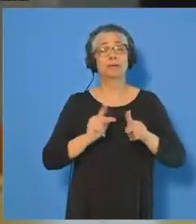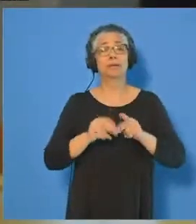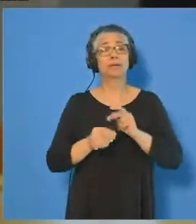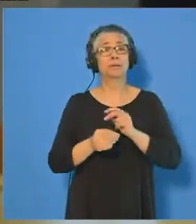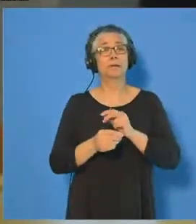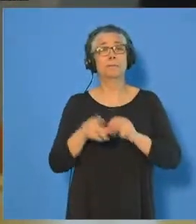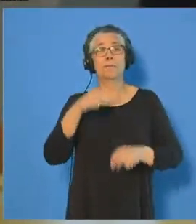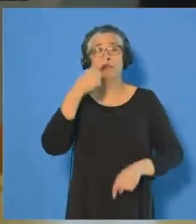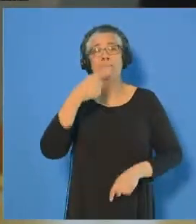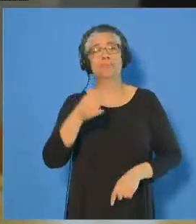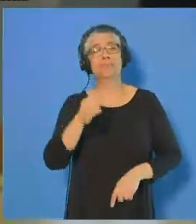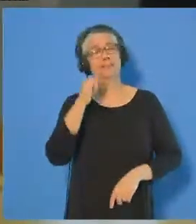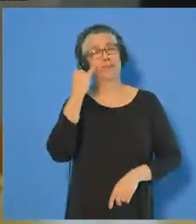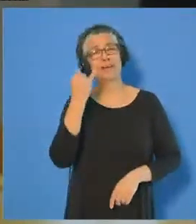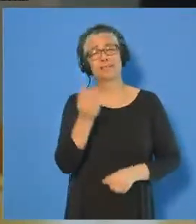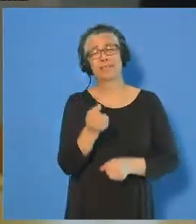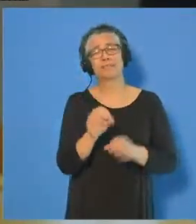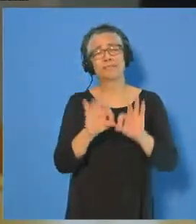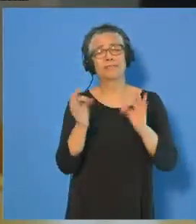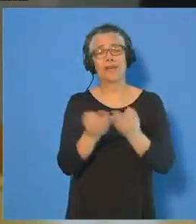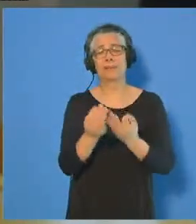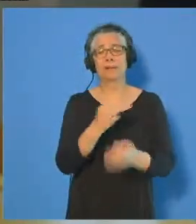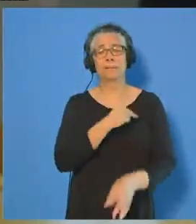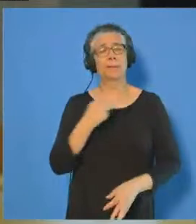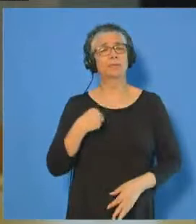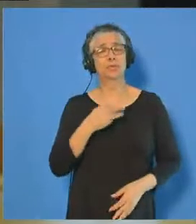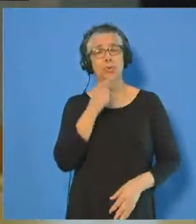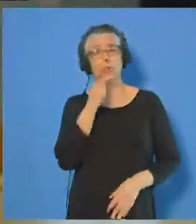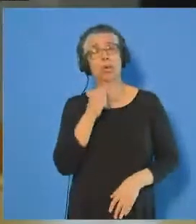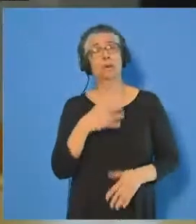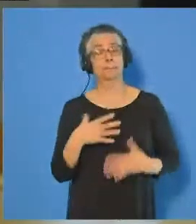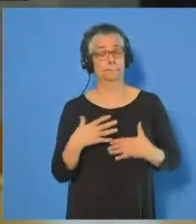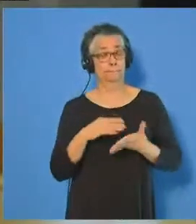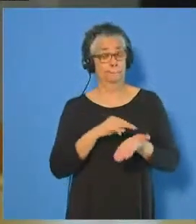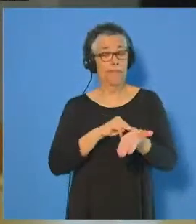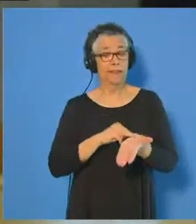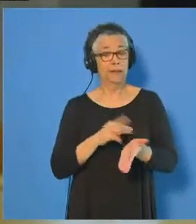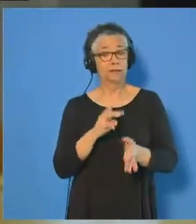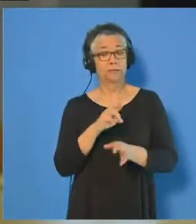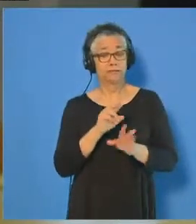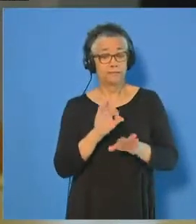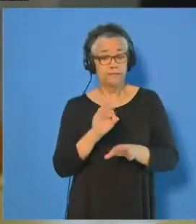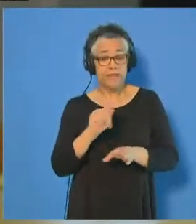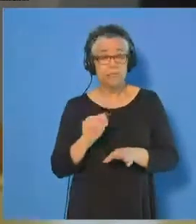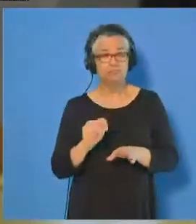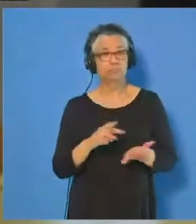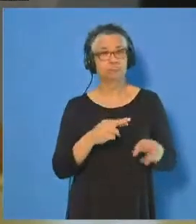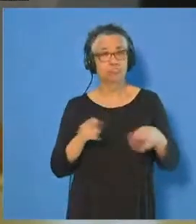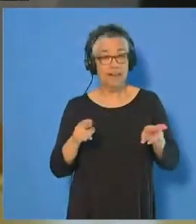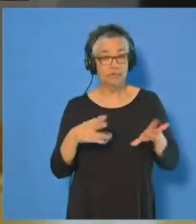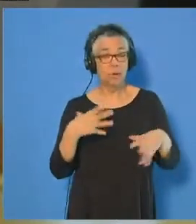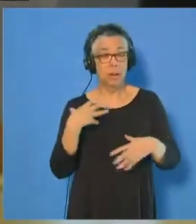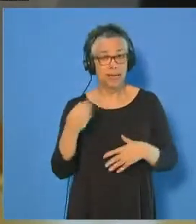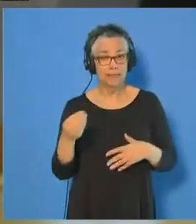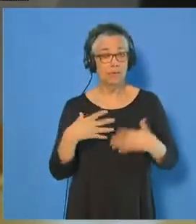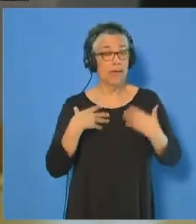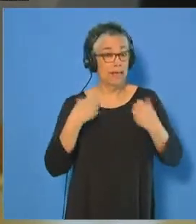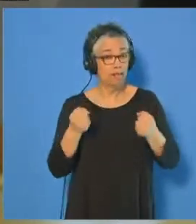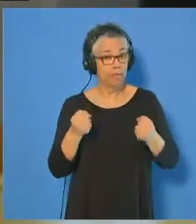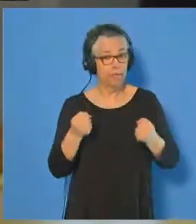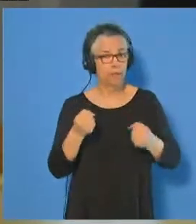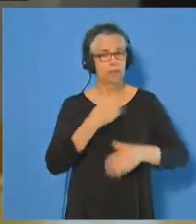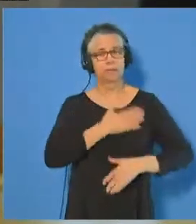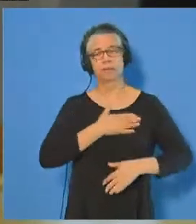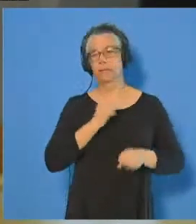loved ones at the hospital who are medically fit to leave. Please work with KEMH to receive your family members